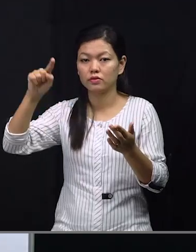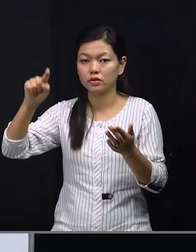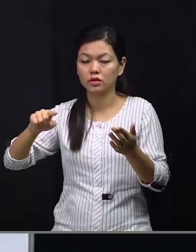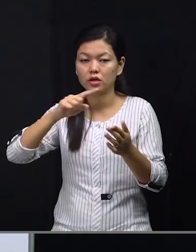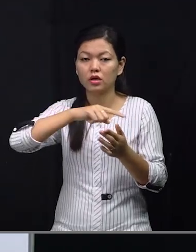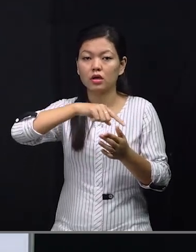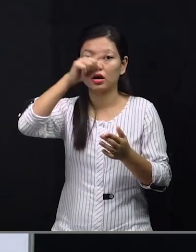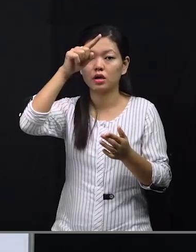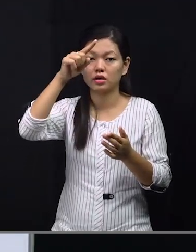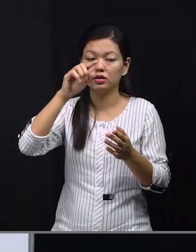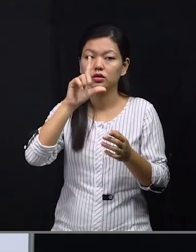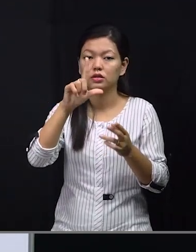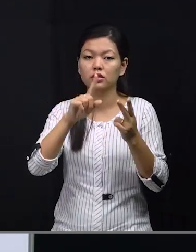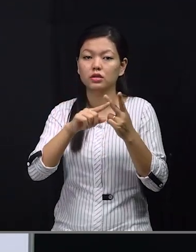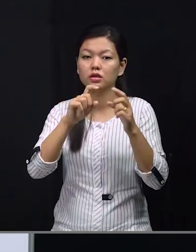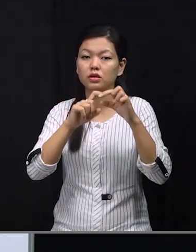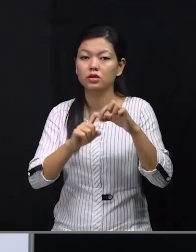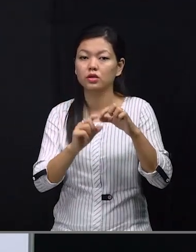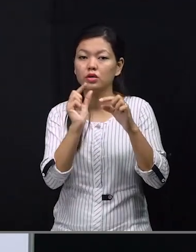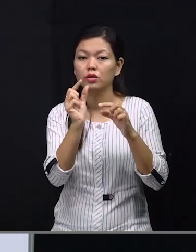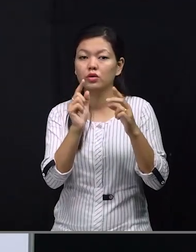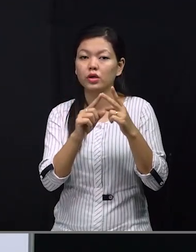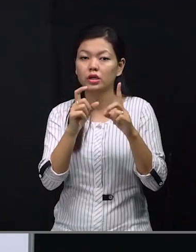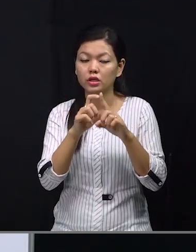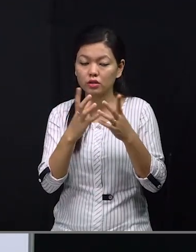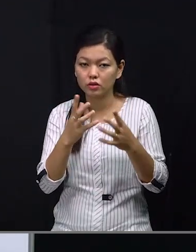with higher molecular masses are found in the solid state.